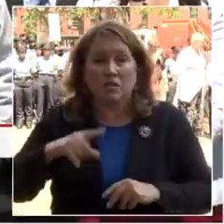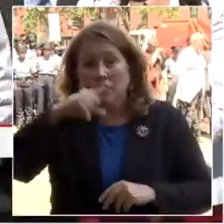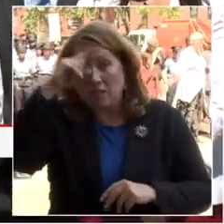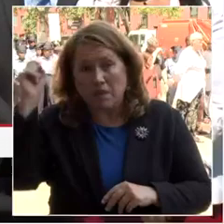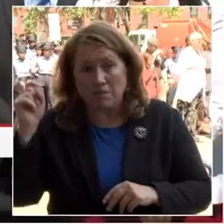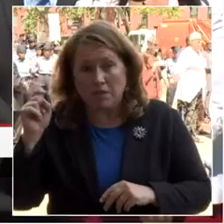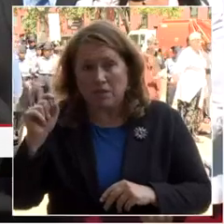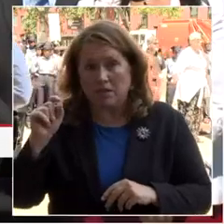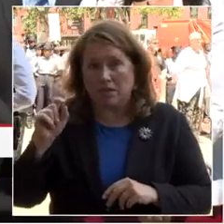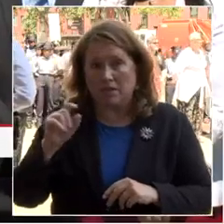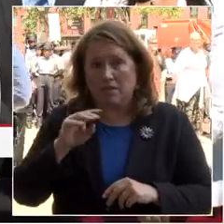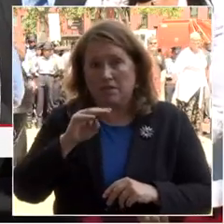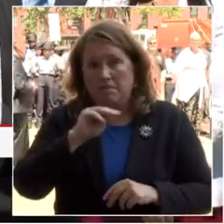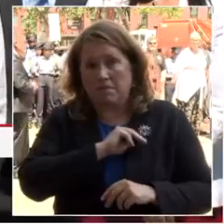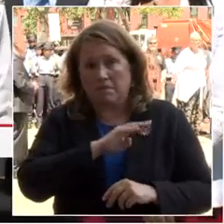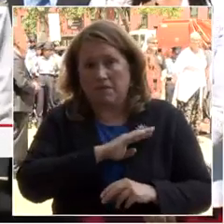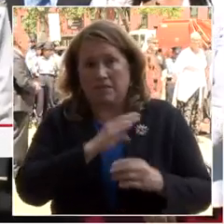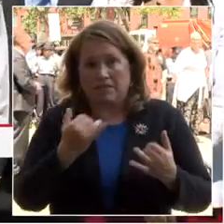summer.dc.gov.